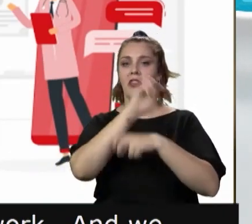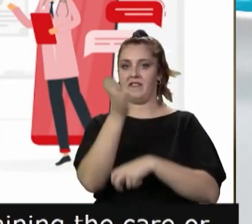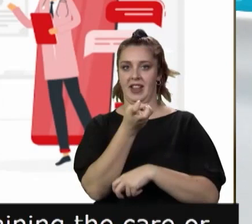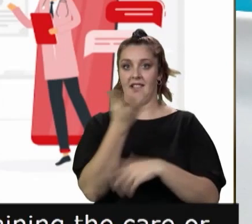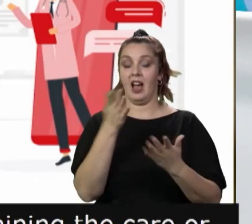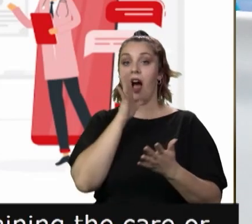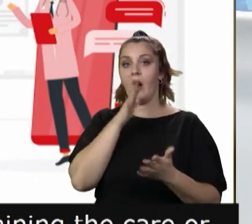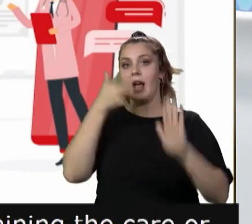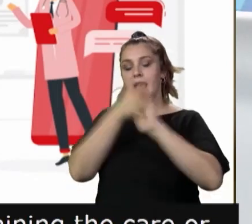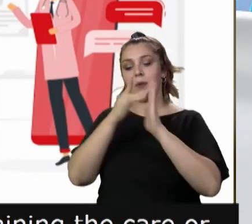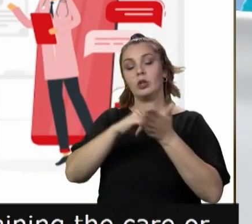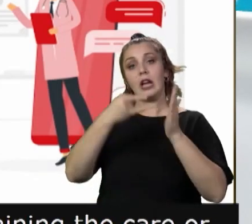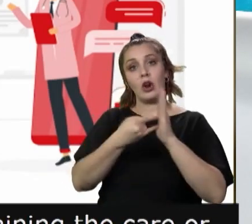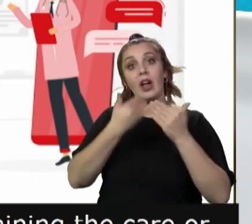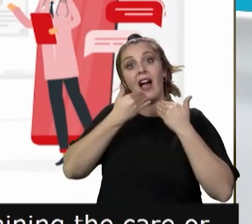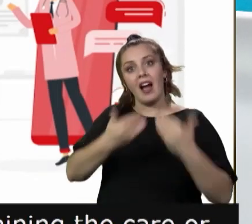might need.